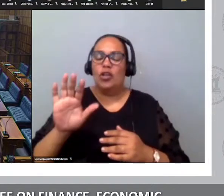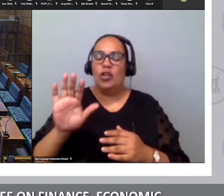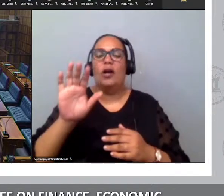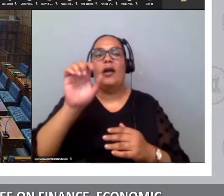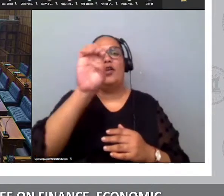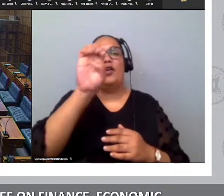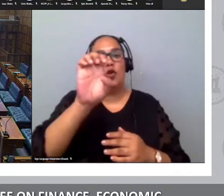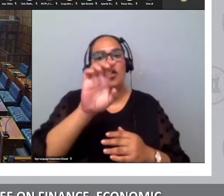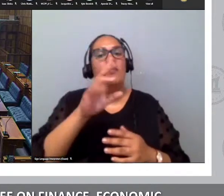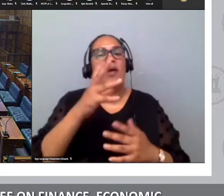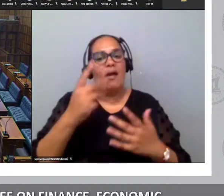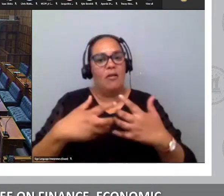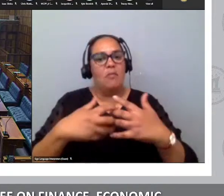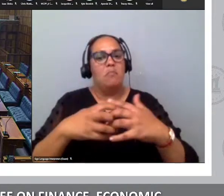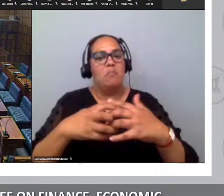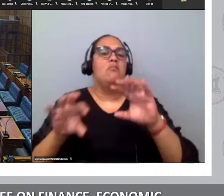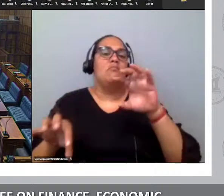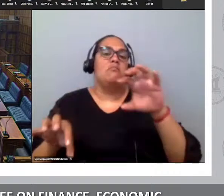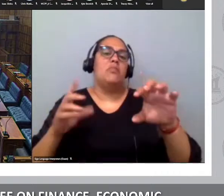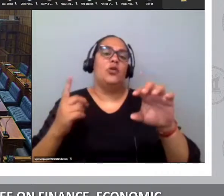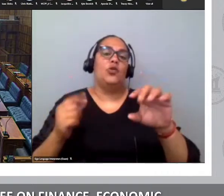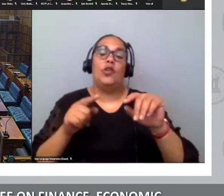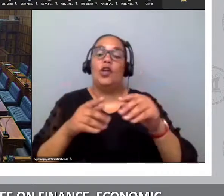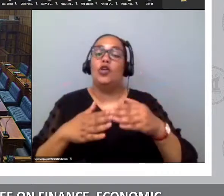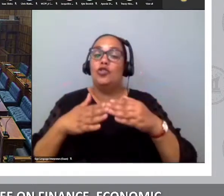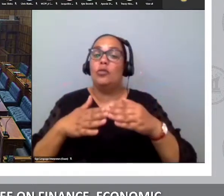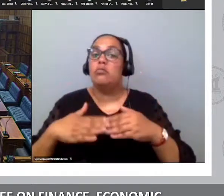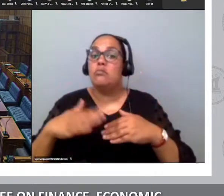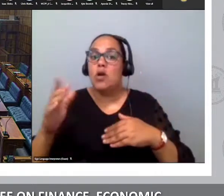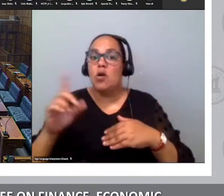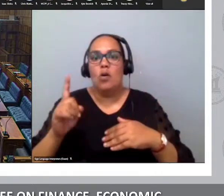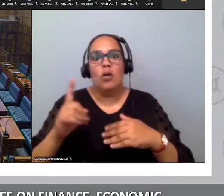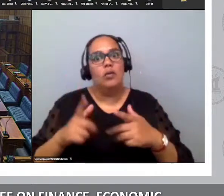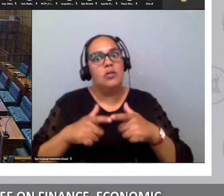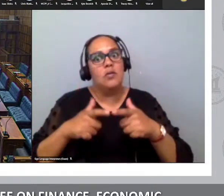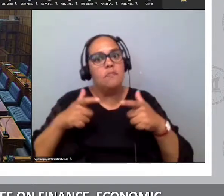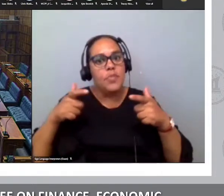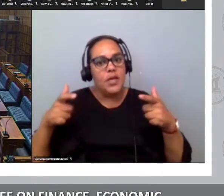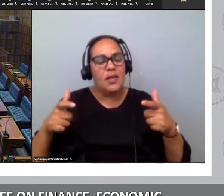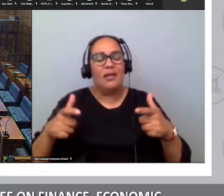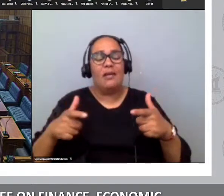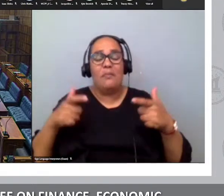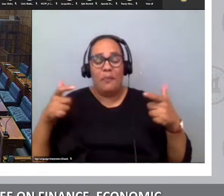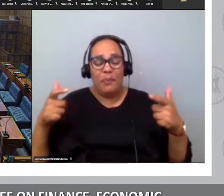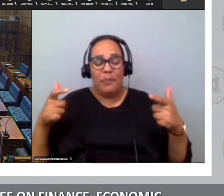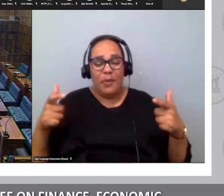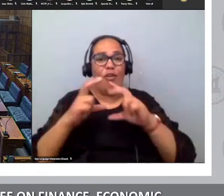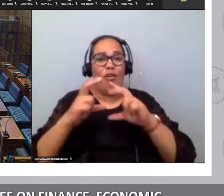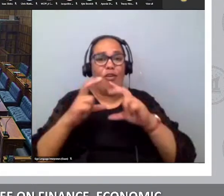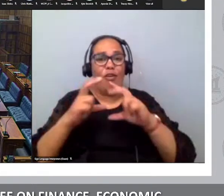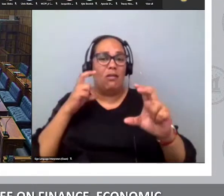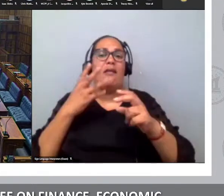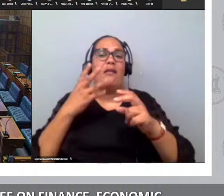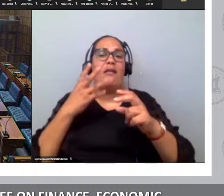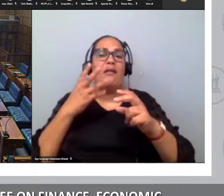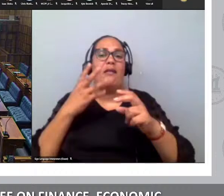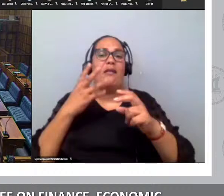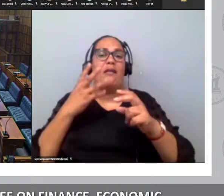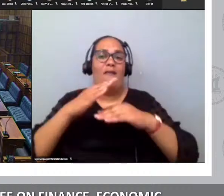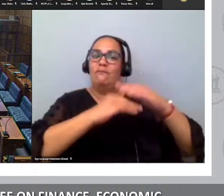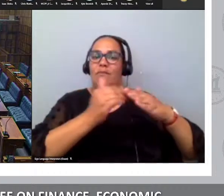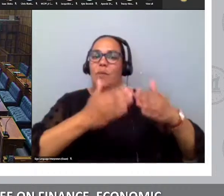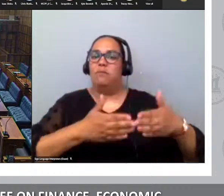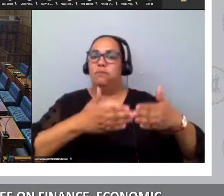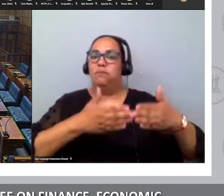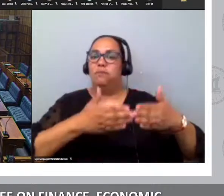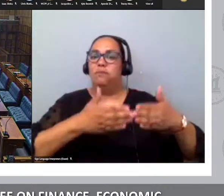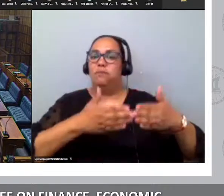that um the majority of those ships are very large or Ultra large container carriers um so whilst we might